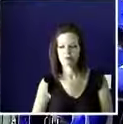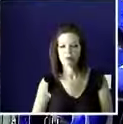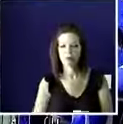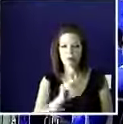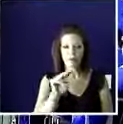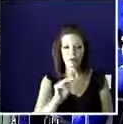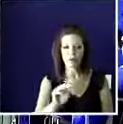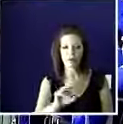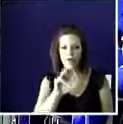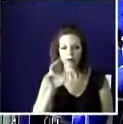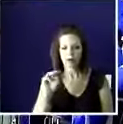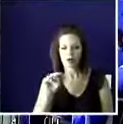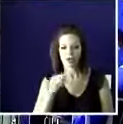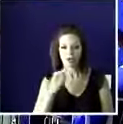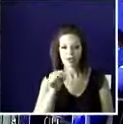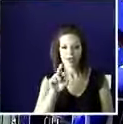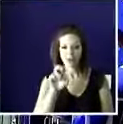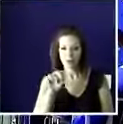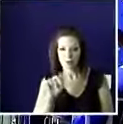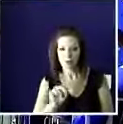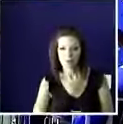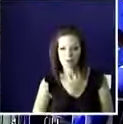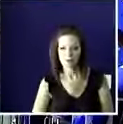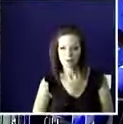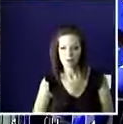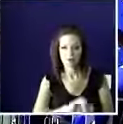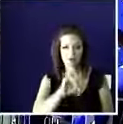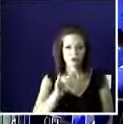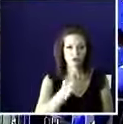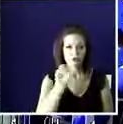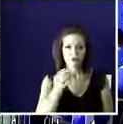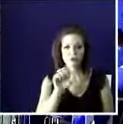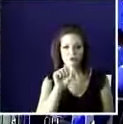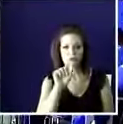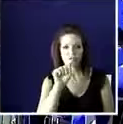Madison Marley Guerin. Jordan Stewart.